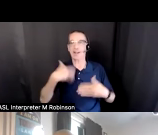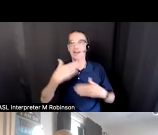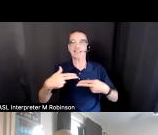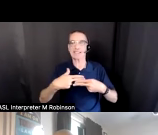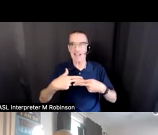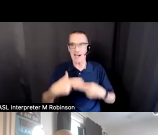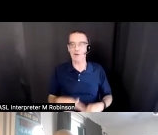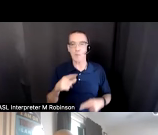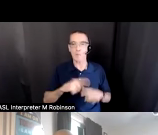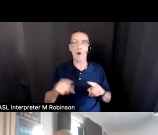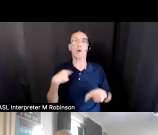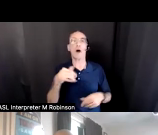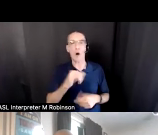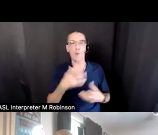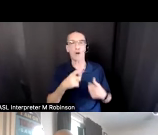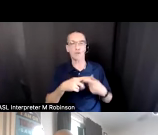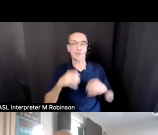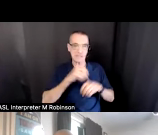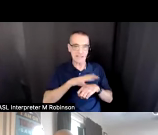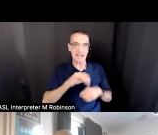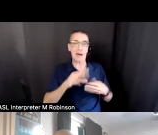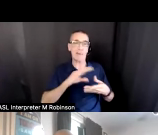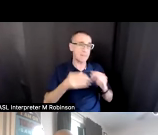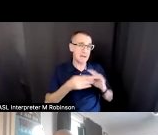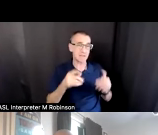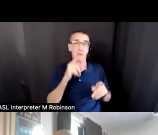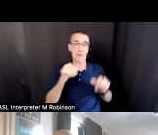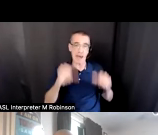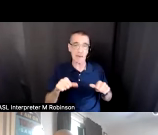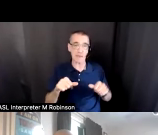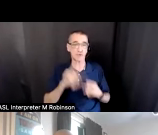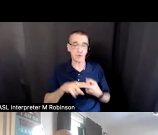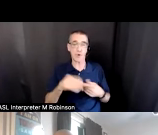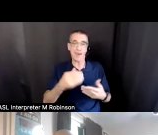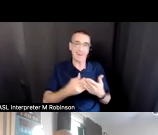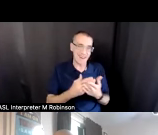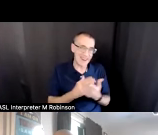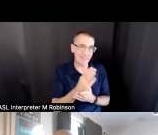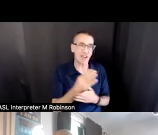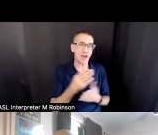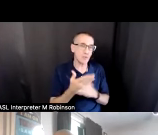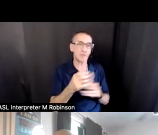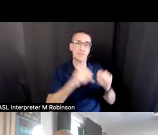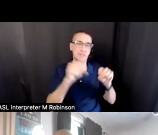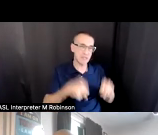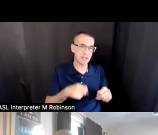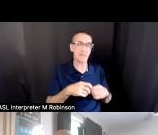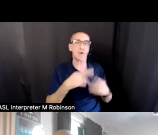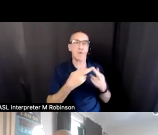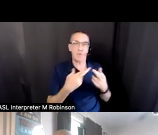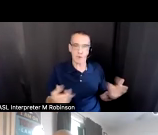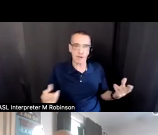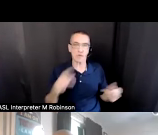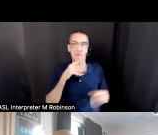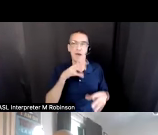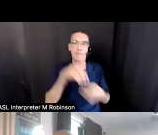But we also want to send the message that people should be able to navigate systems and resources and be a